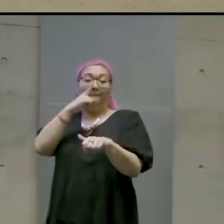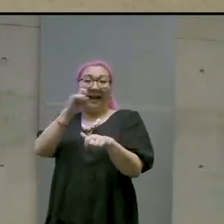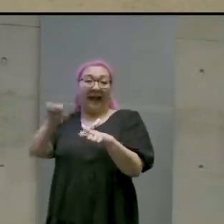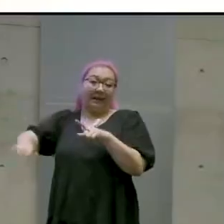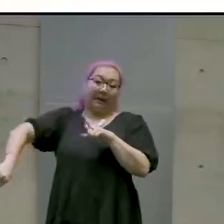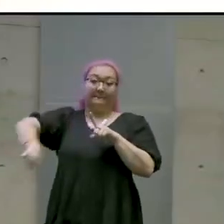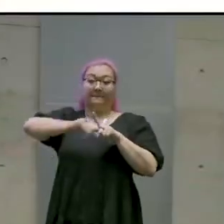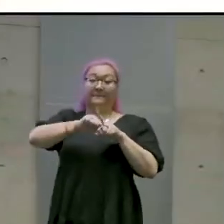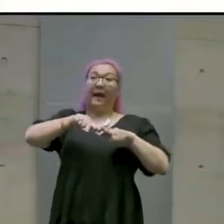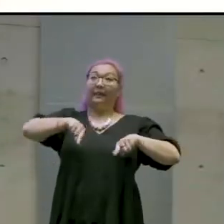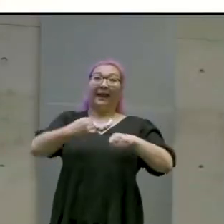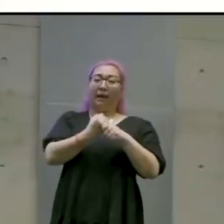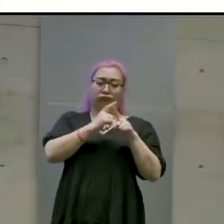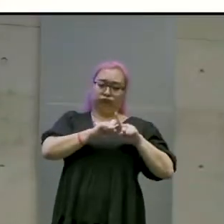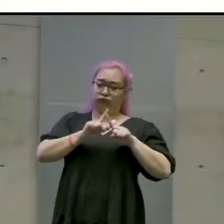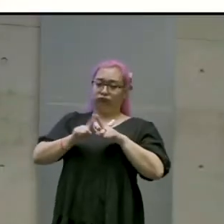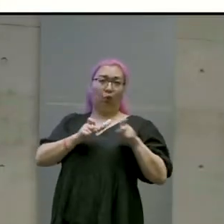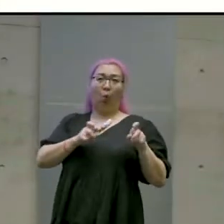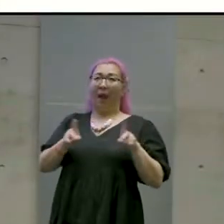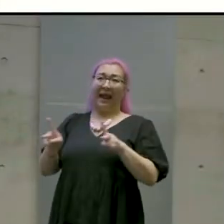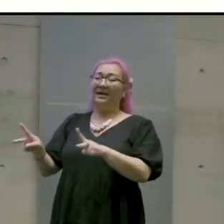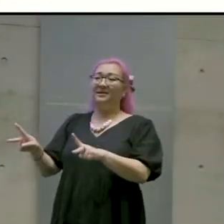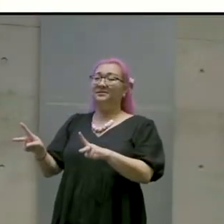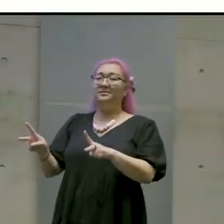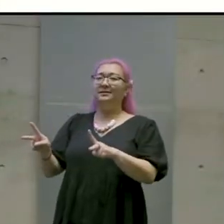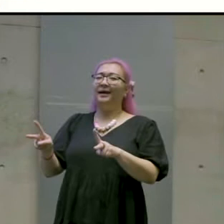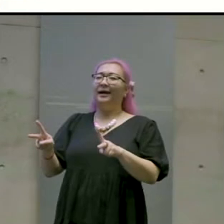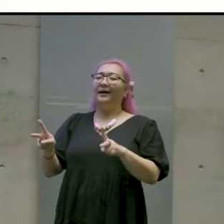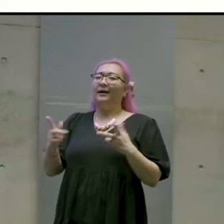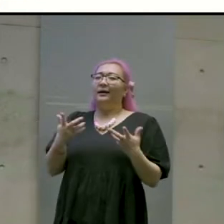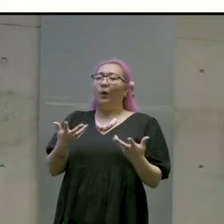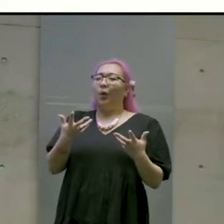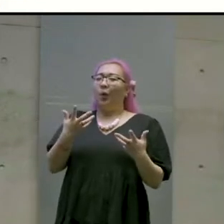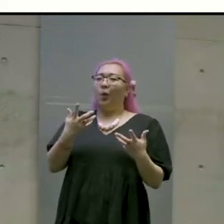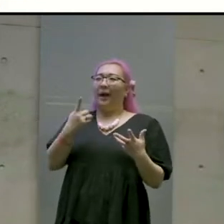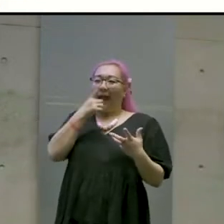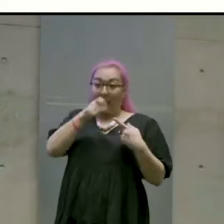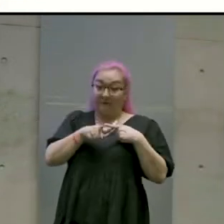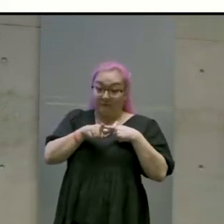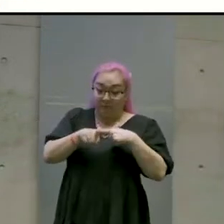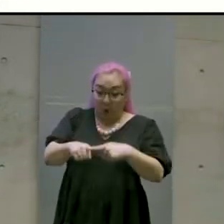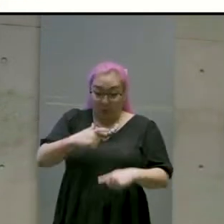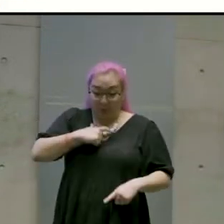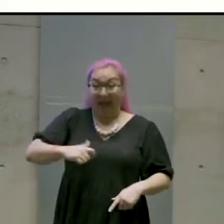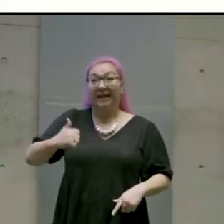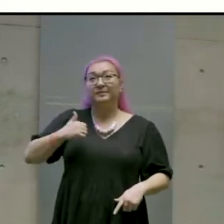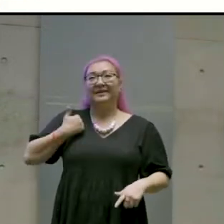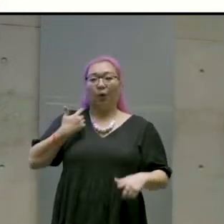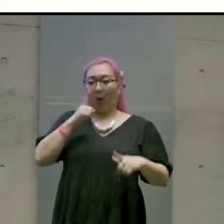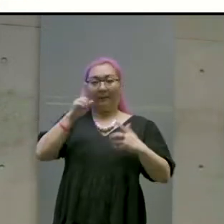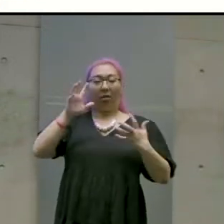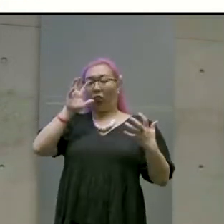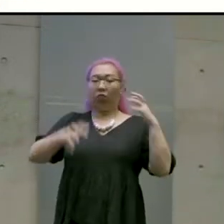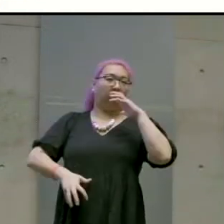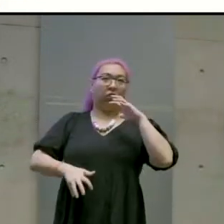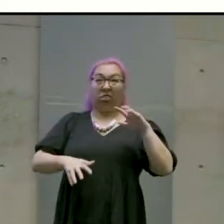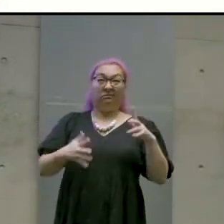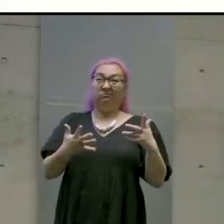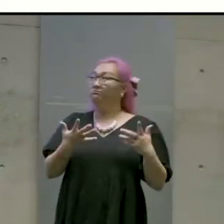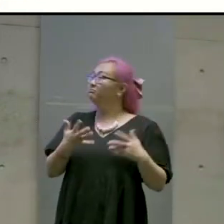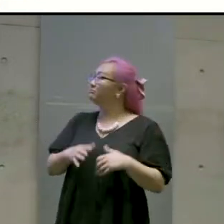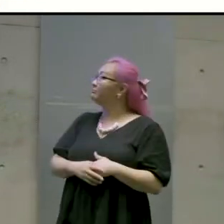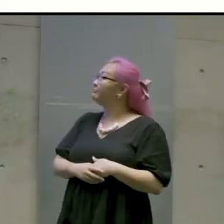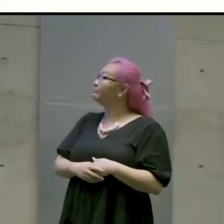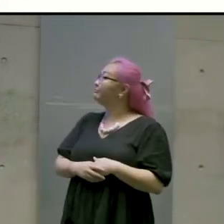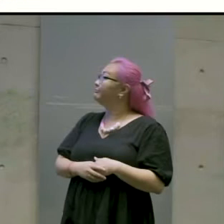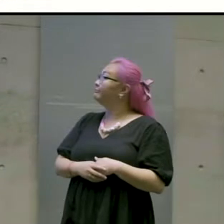game that doesn't betray the player's expectations for there to be consequences to their choices. You can